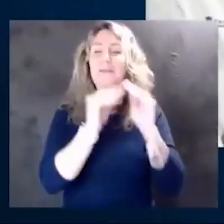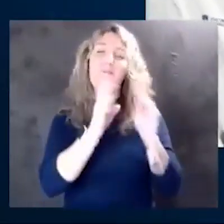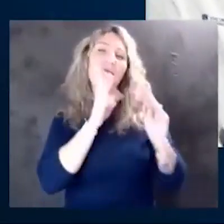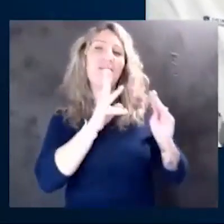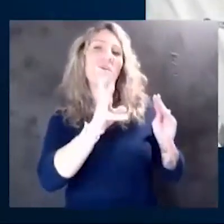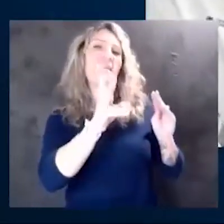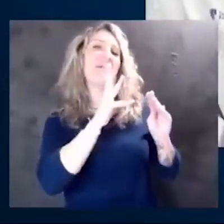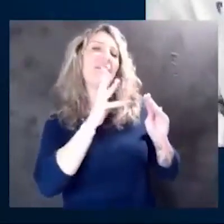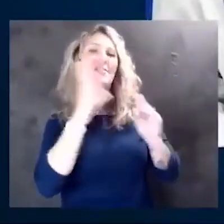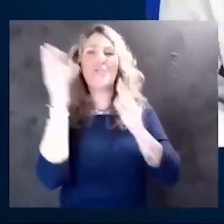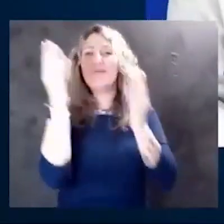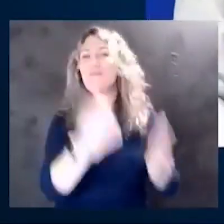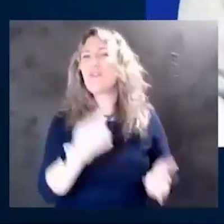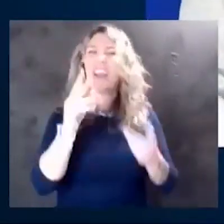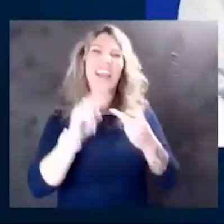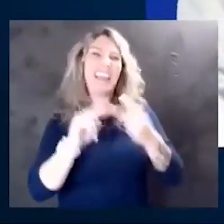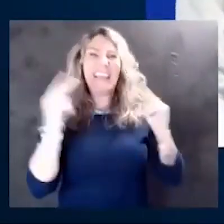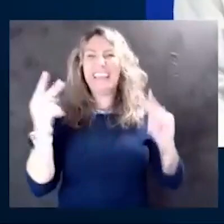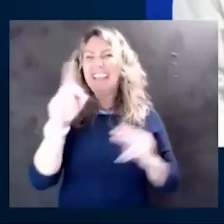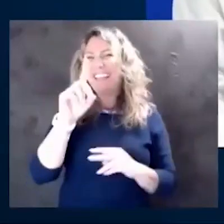on. So this is the